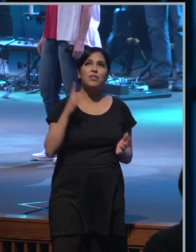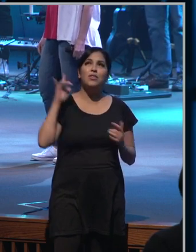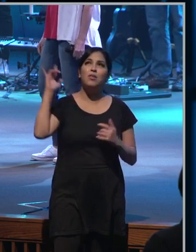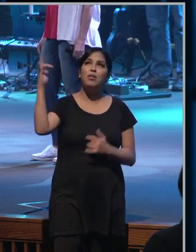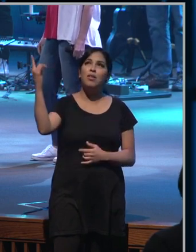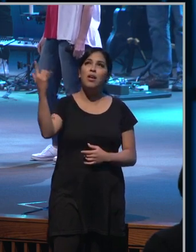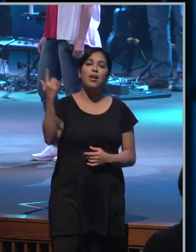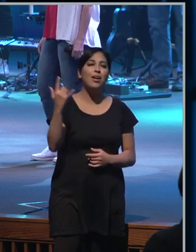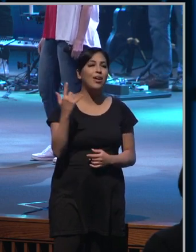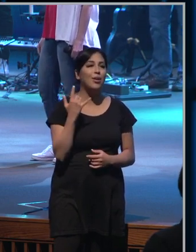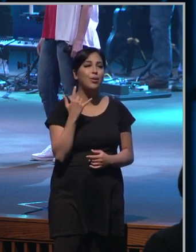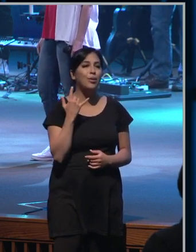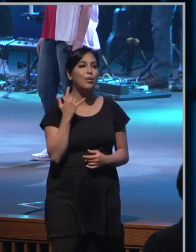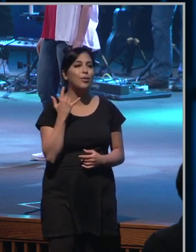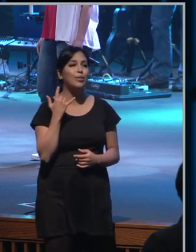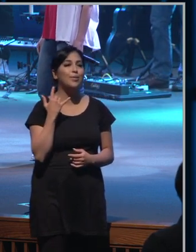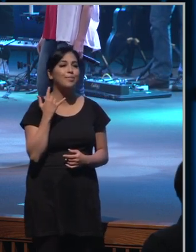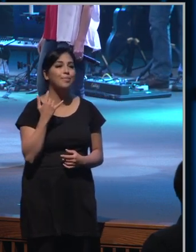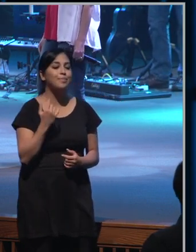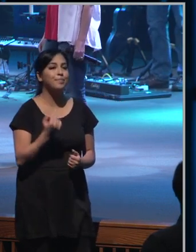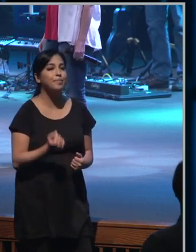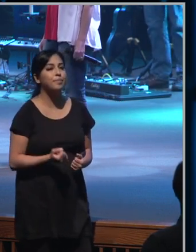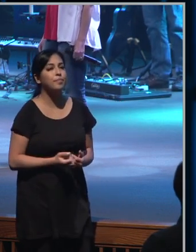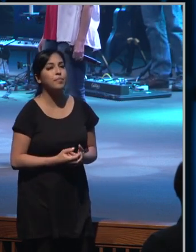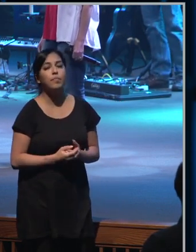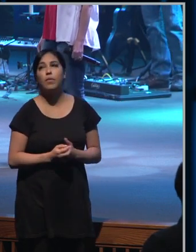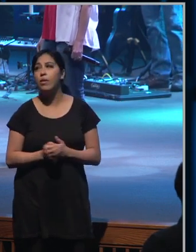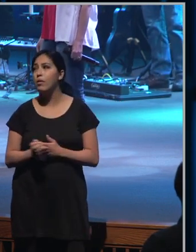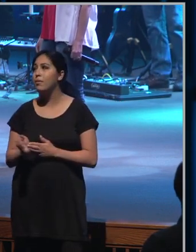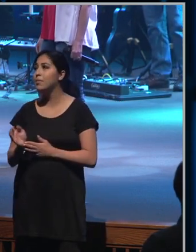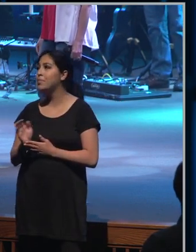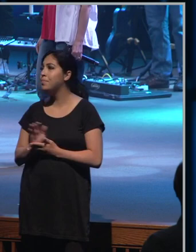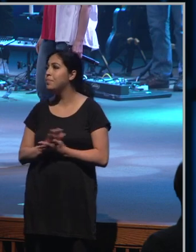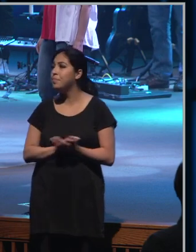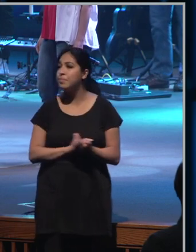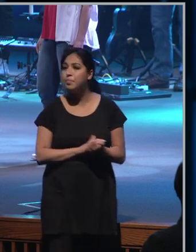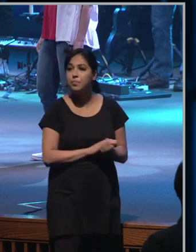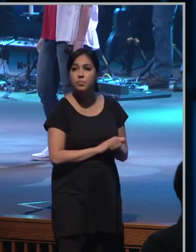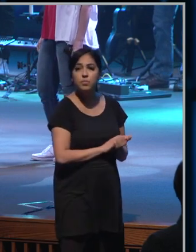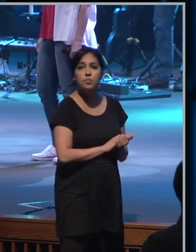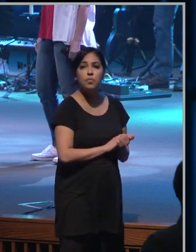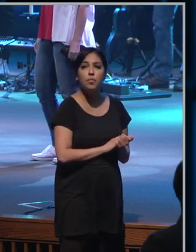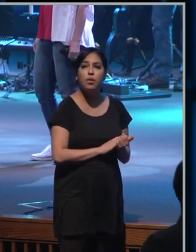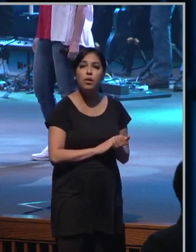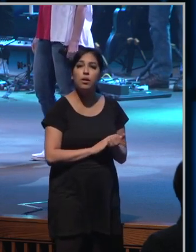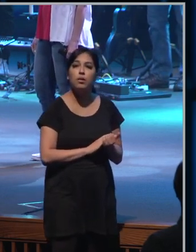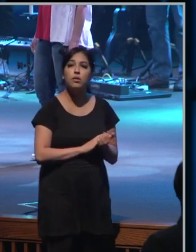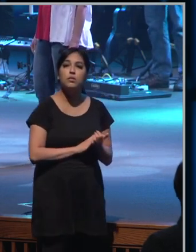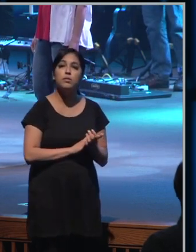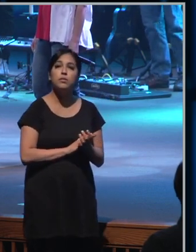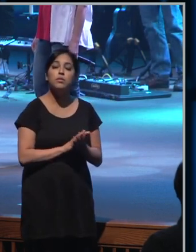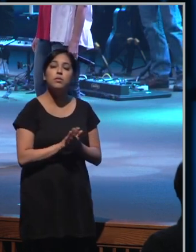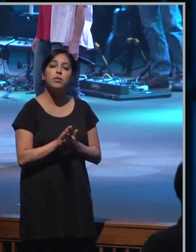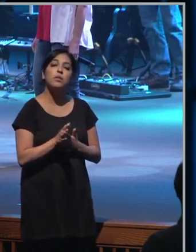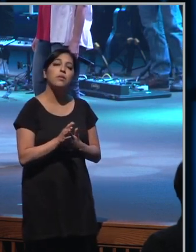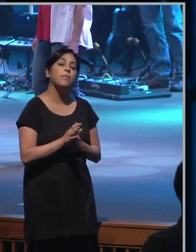love was all I heard.